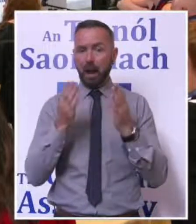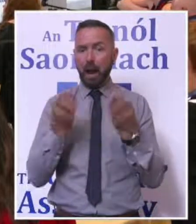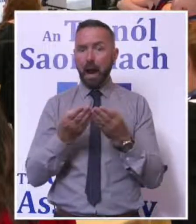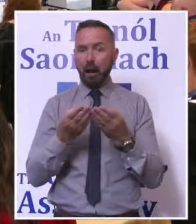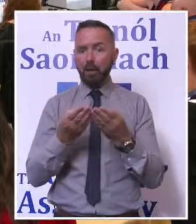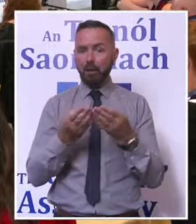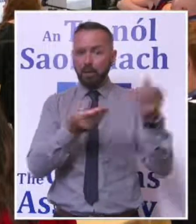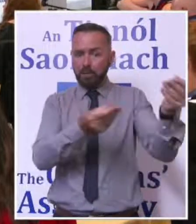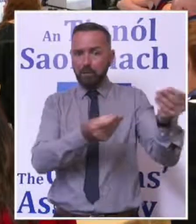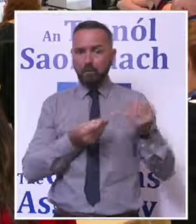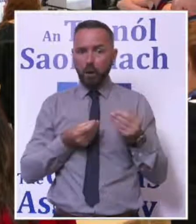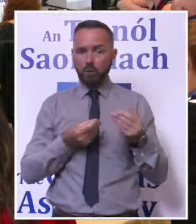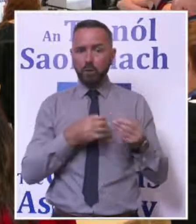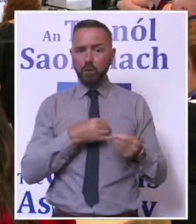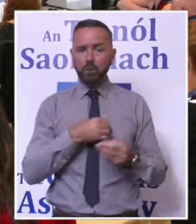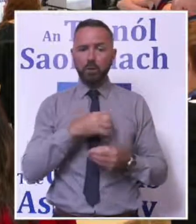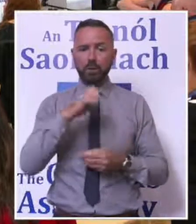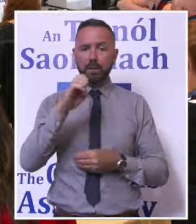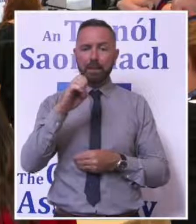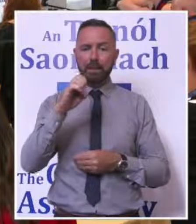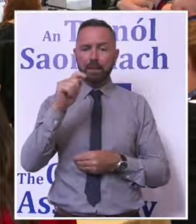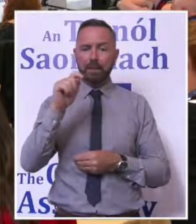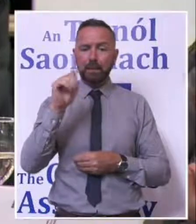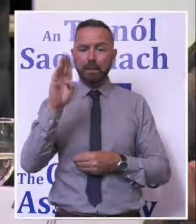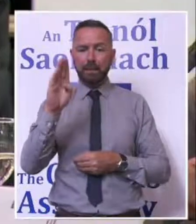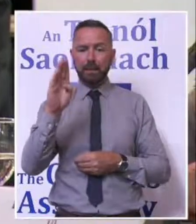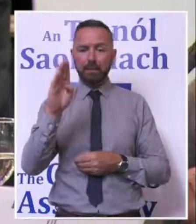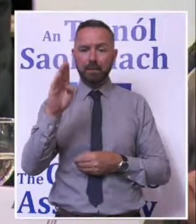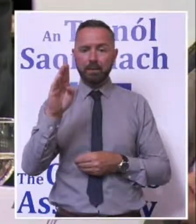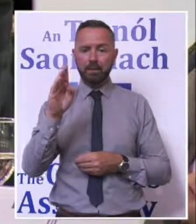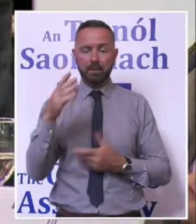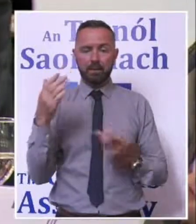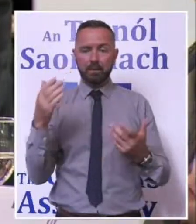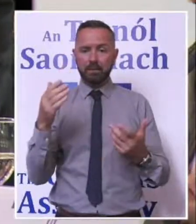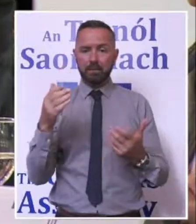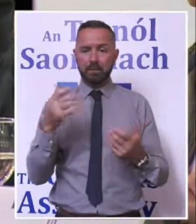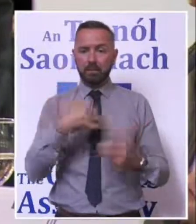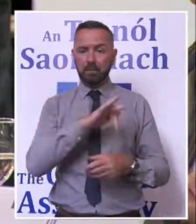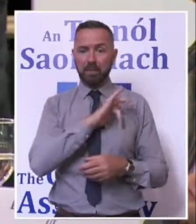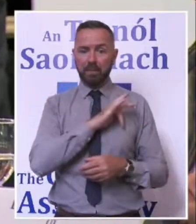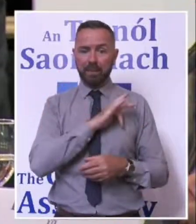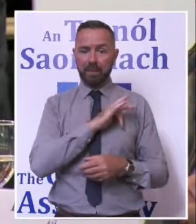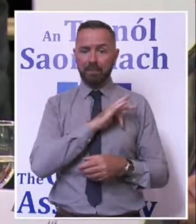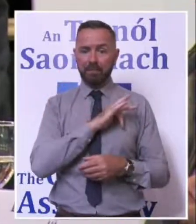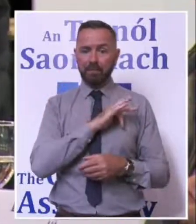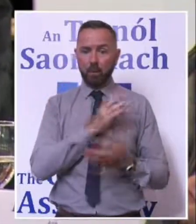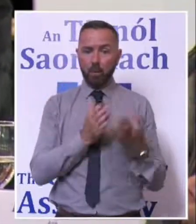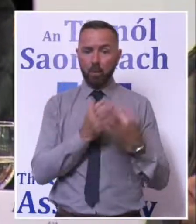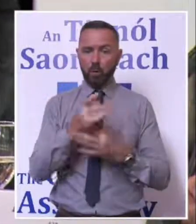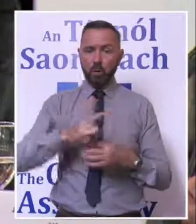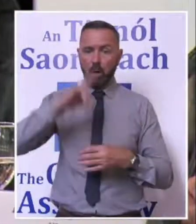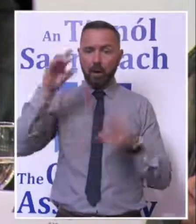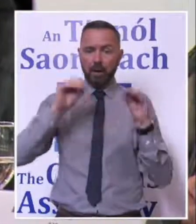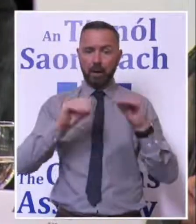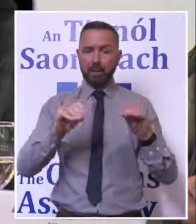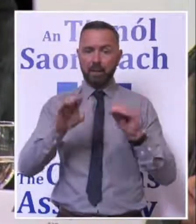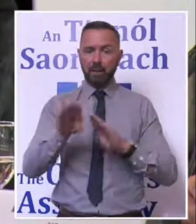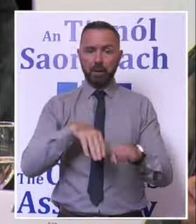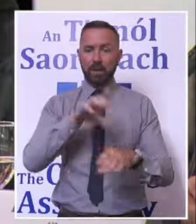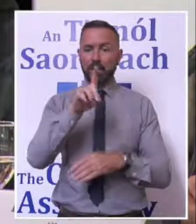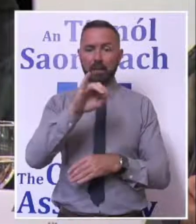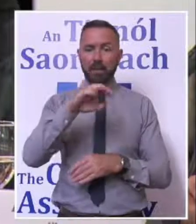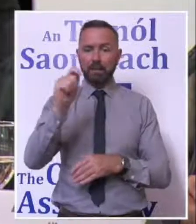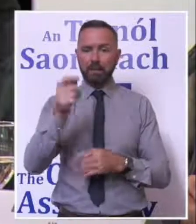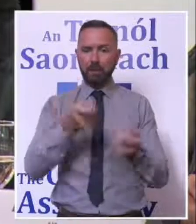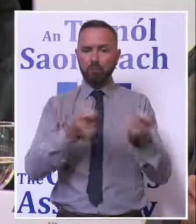old VECs. So I sort of went to higher education in a municipal education system. You know, the DIT was run